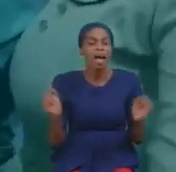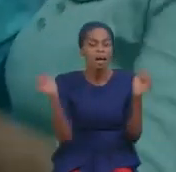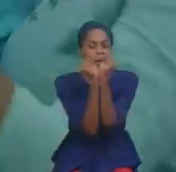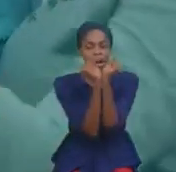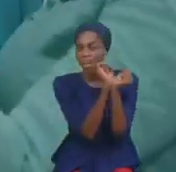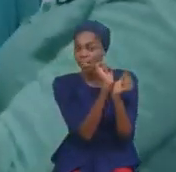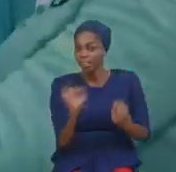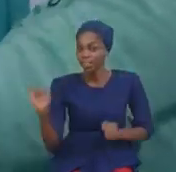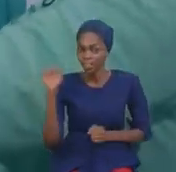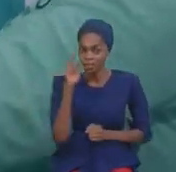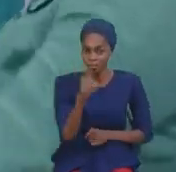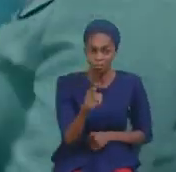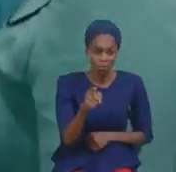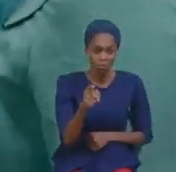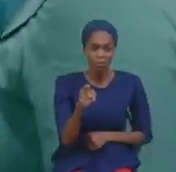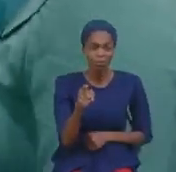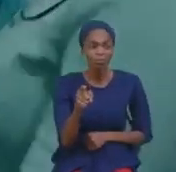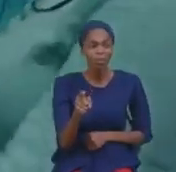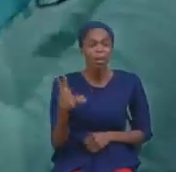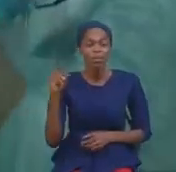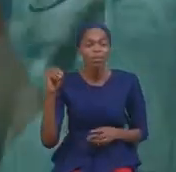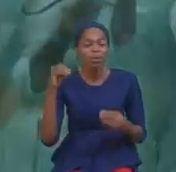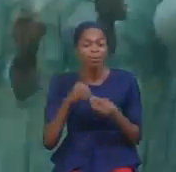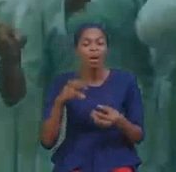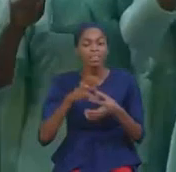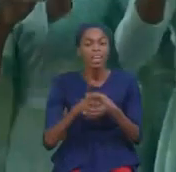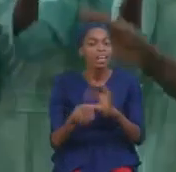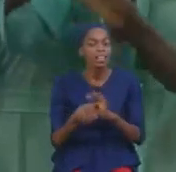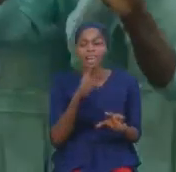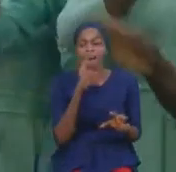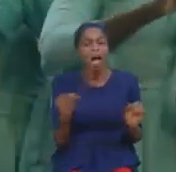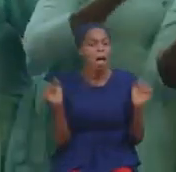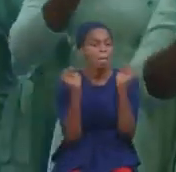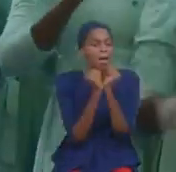audience. Tell the devil. No more chains is abiding in you. No more chains.